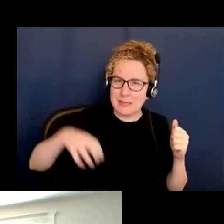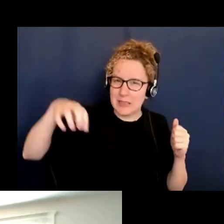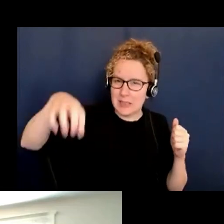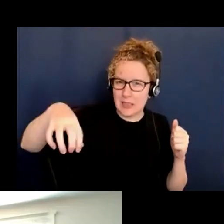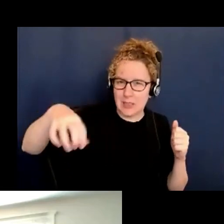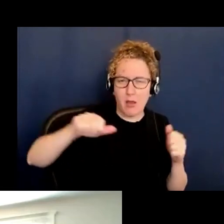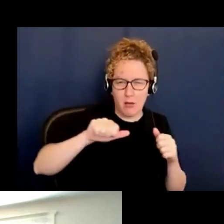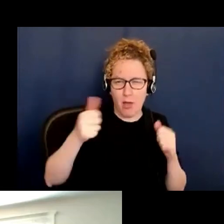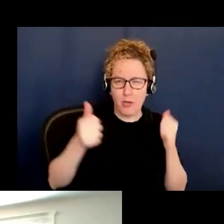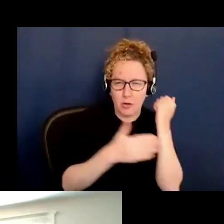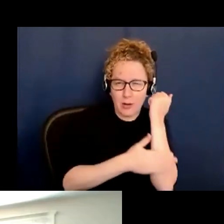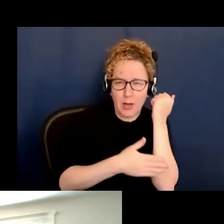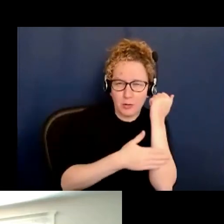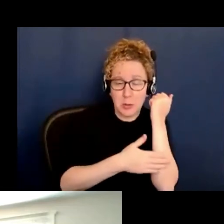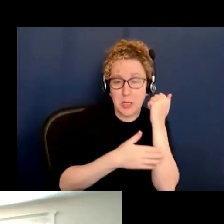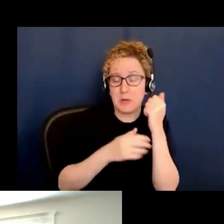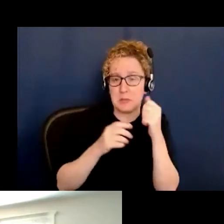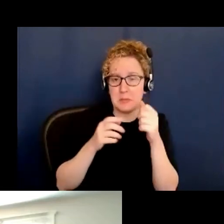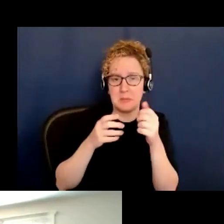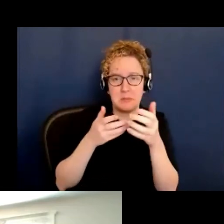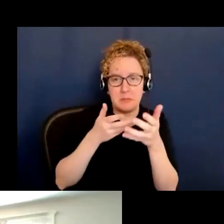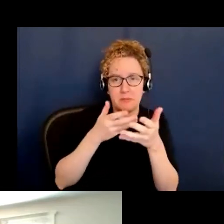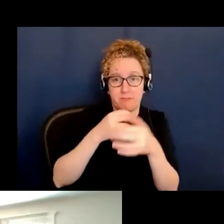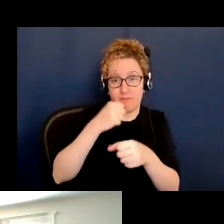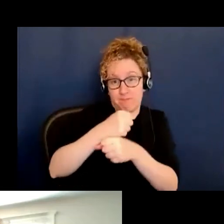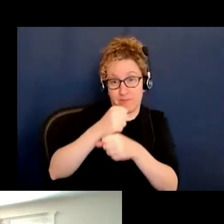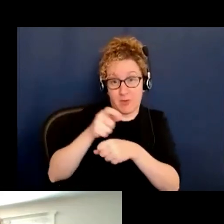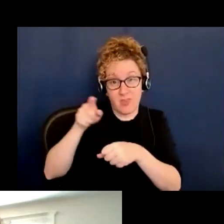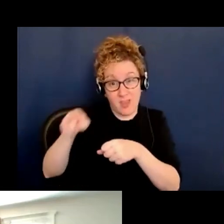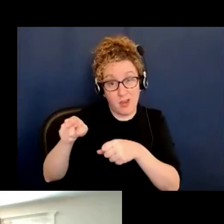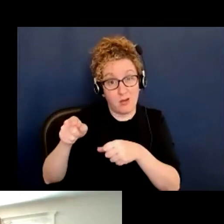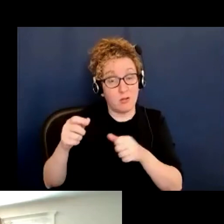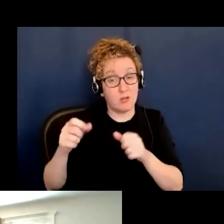and other opportunities to promote citizen diplomacy,